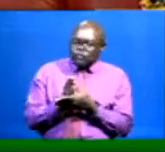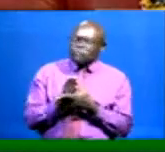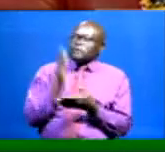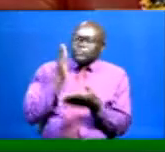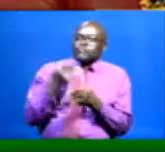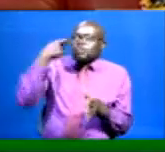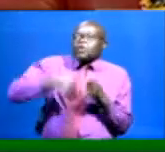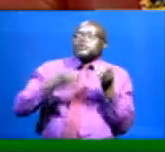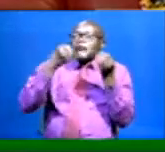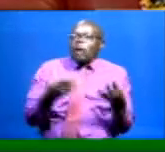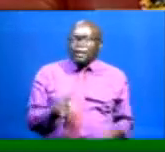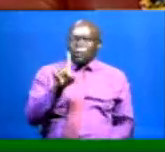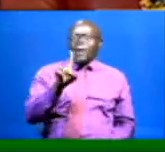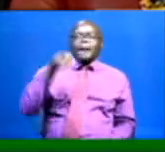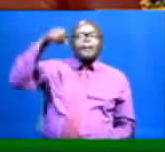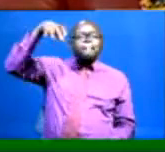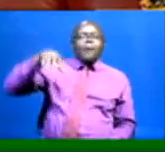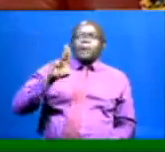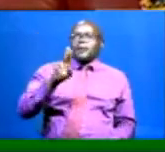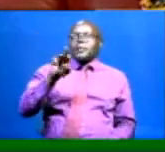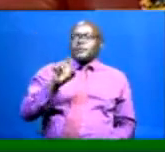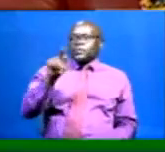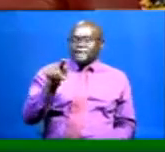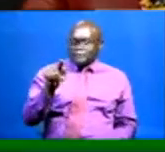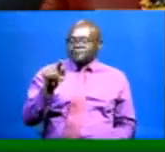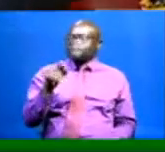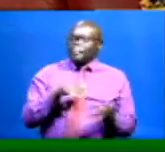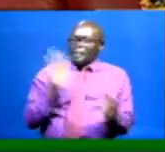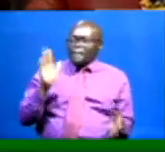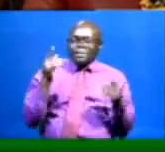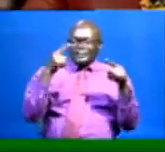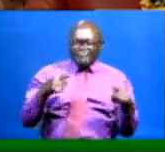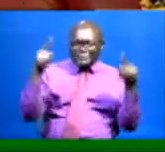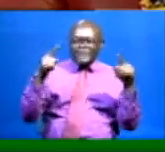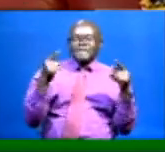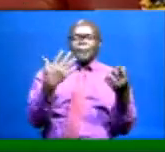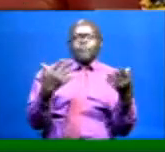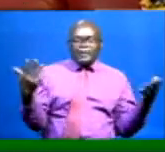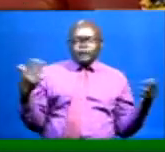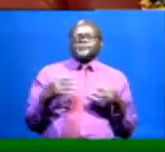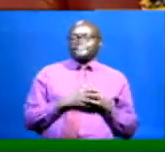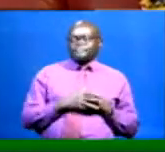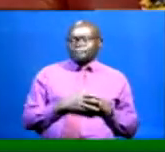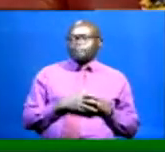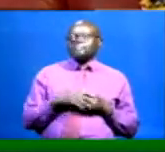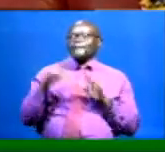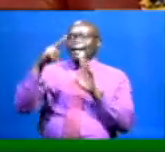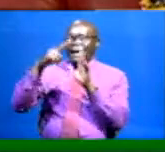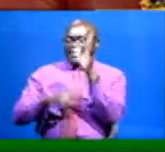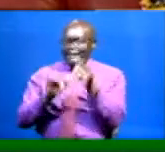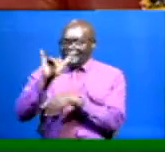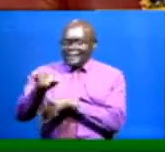cost in terms of the most efficient production? I read that there are